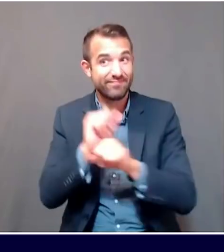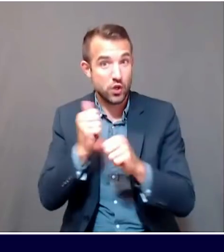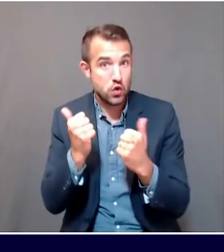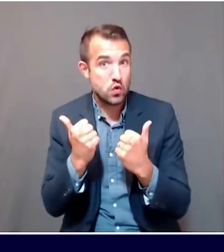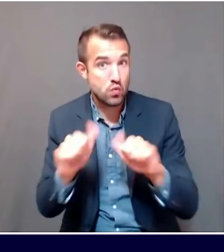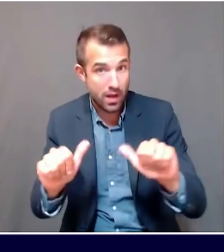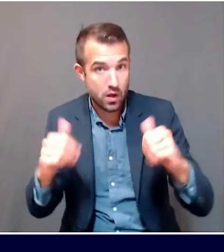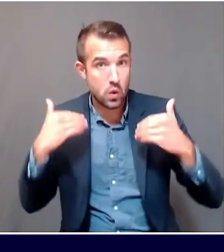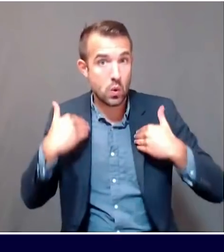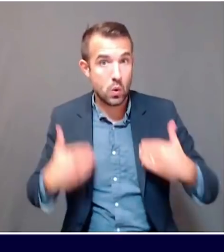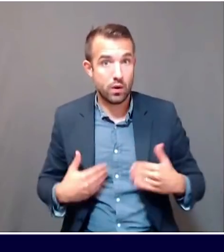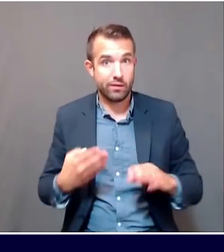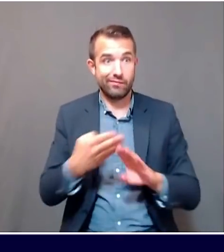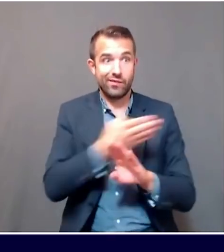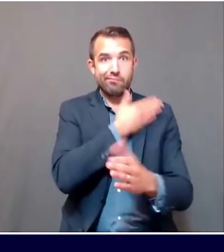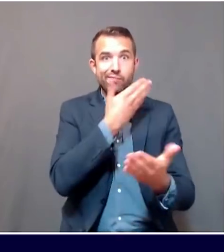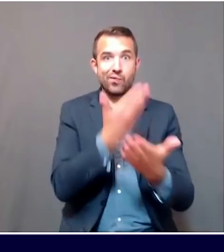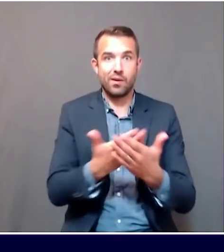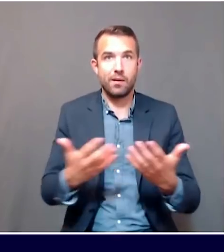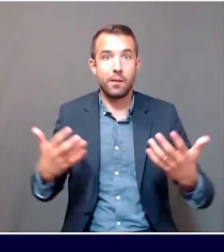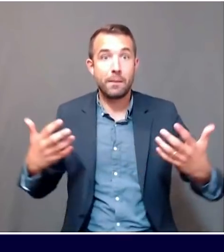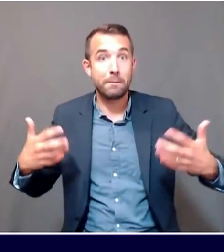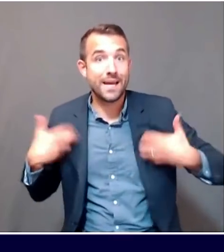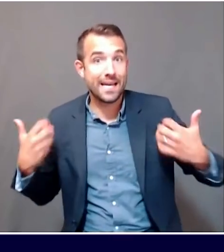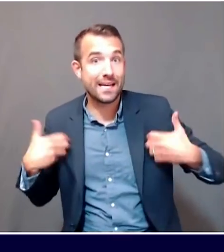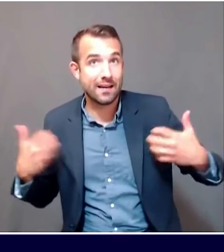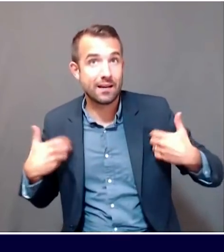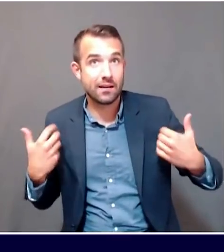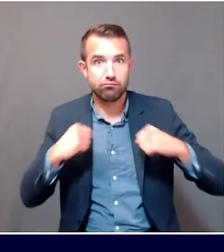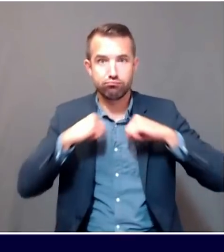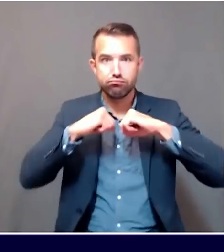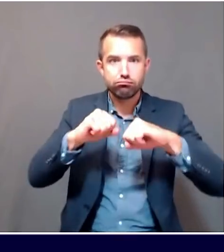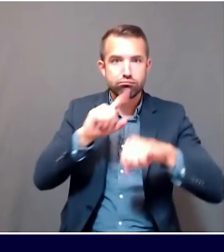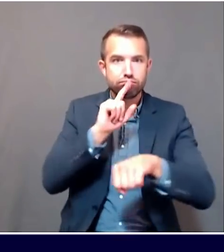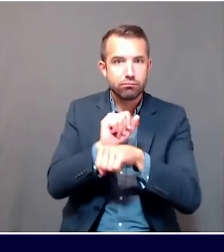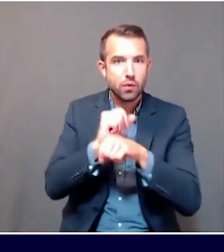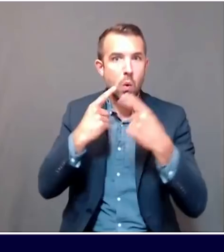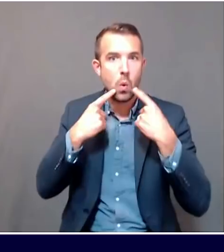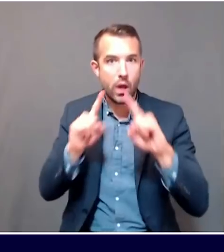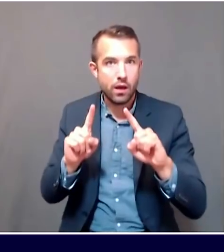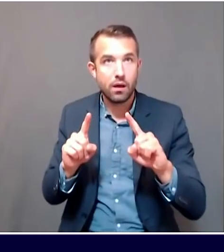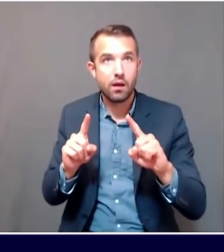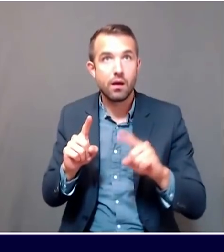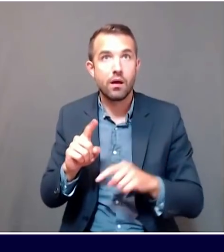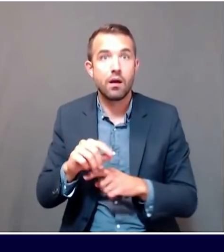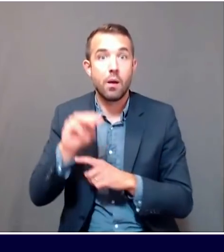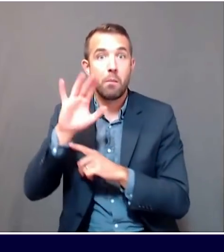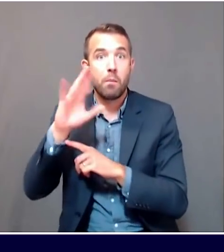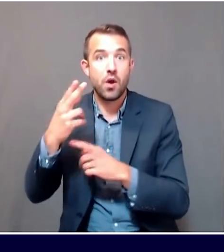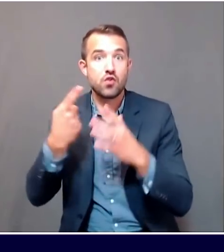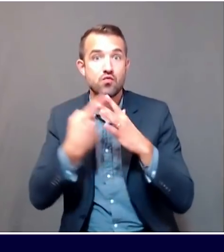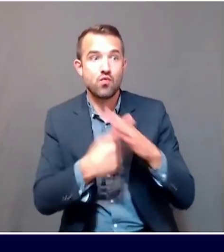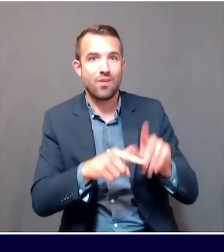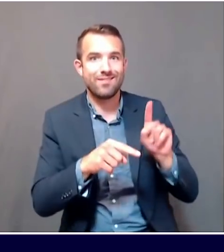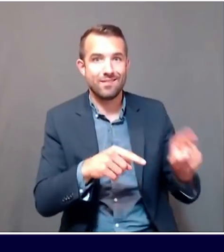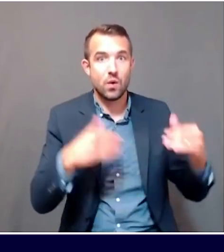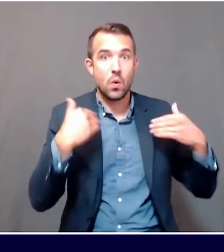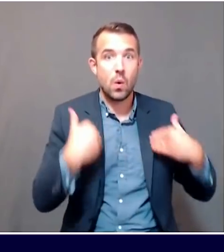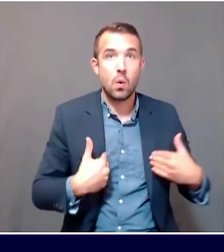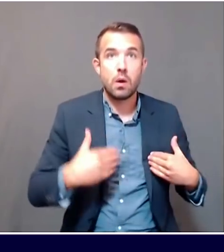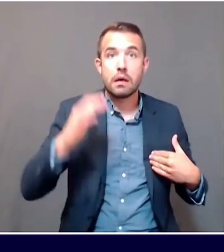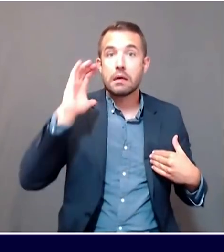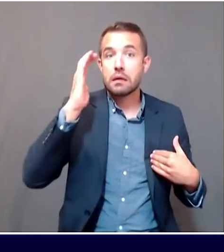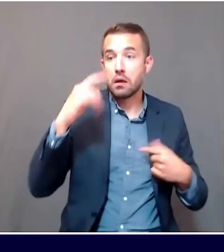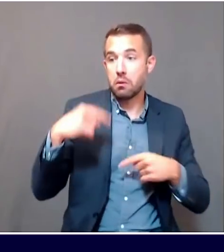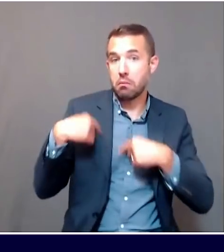trials and found promising results. After carrying out a phase 2 study, they